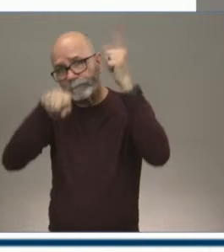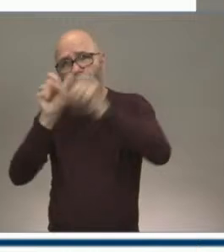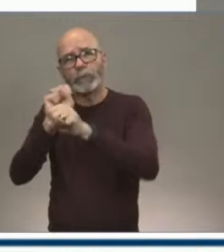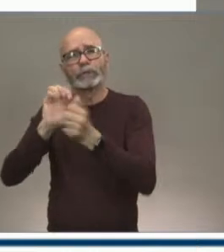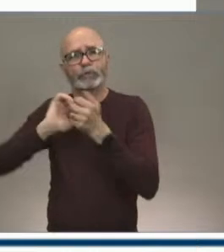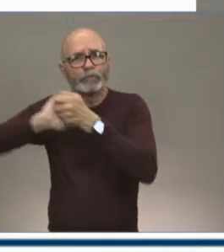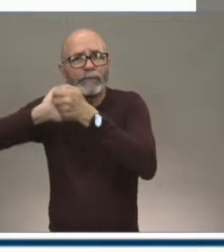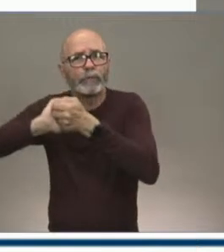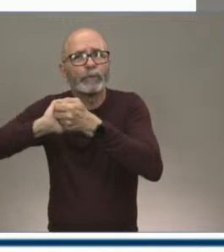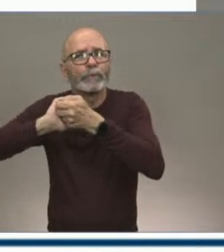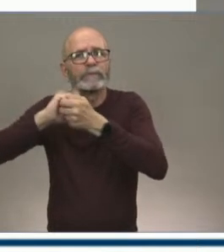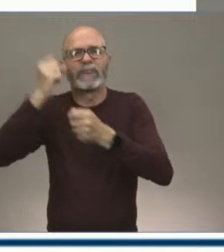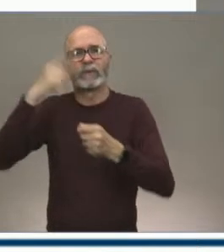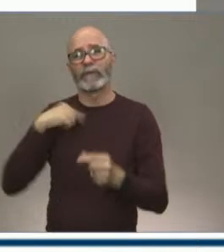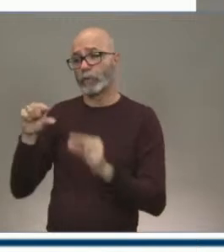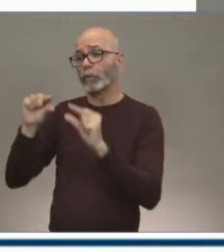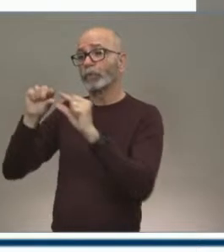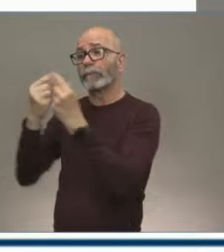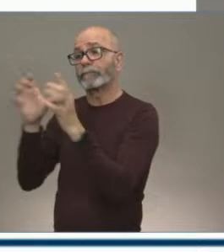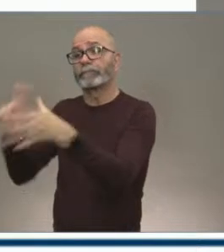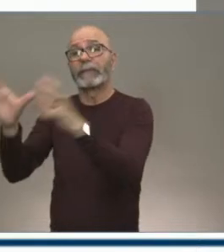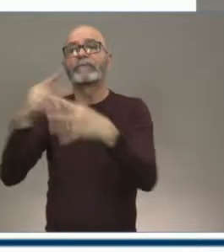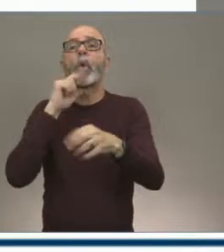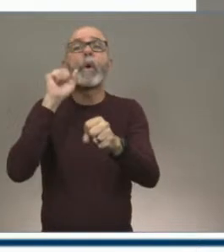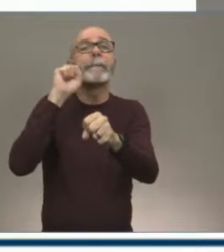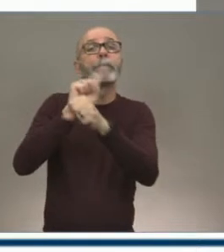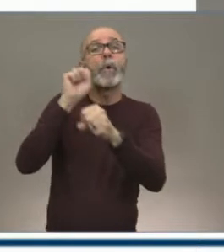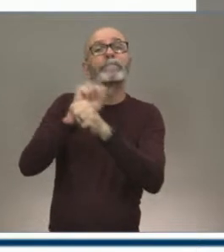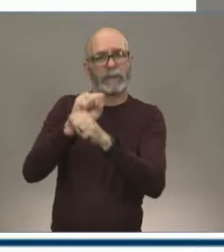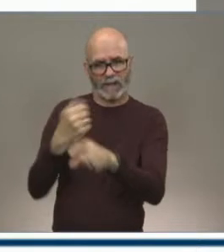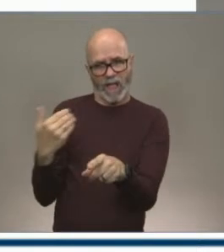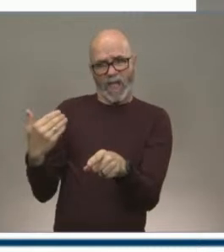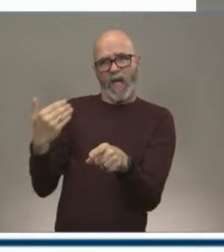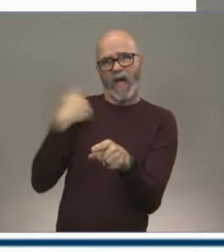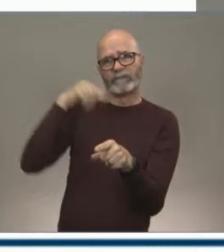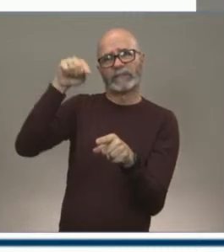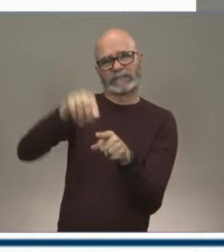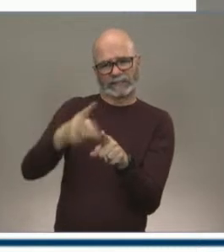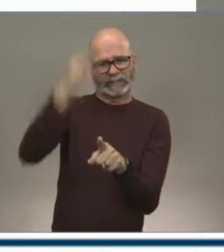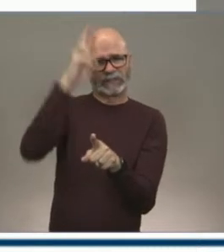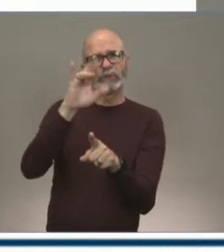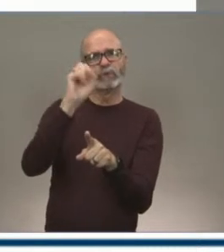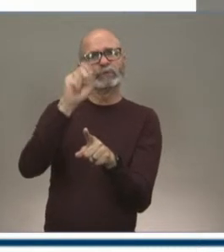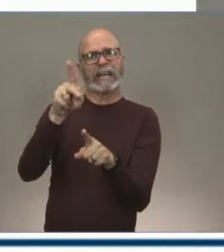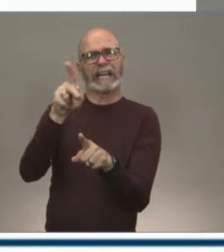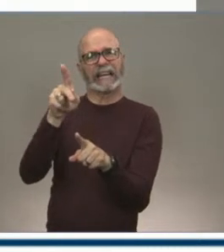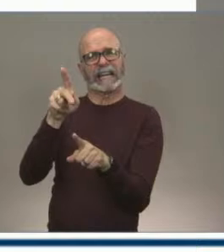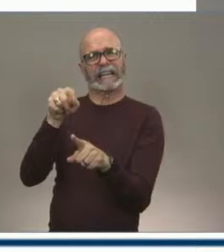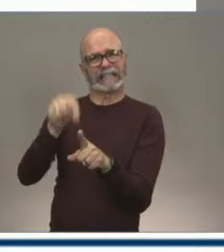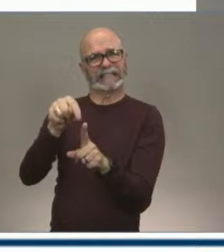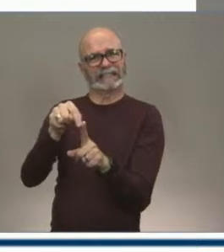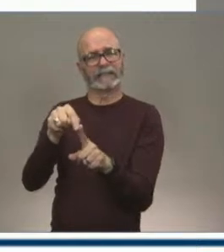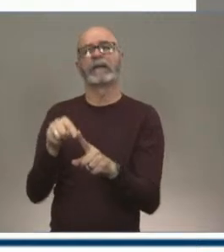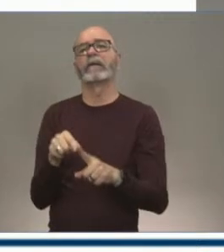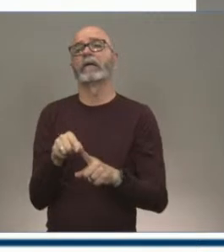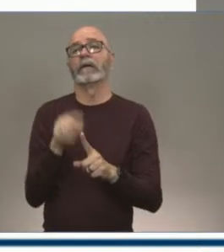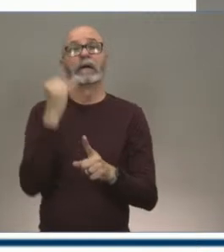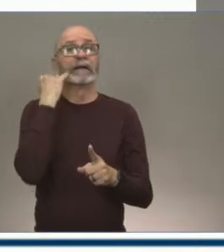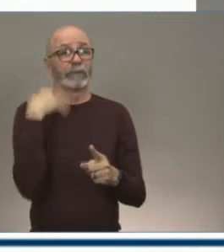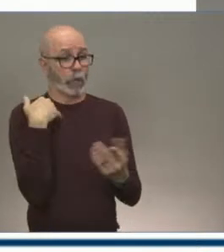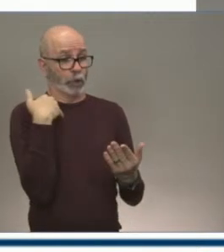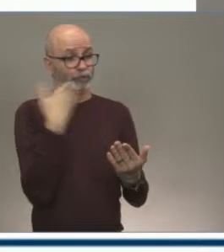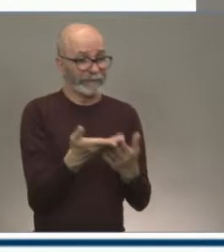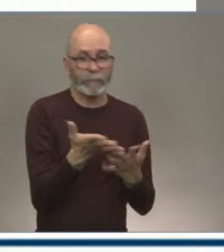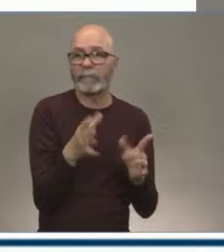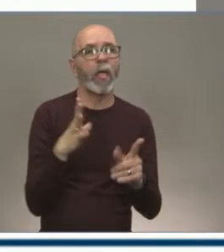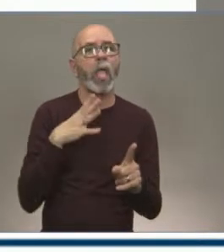workers, if you will, that present a substantive risk of introducing or spreading the virus into communities. And those are the people who